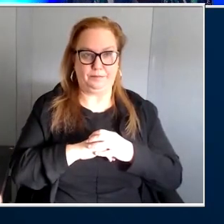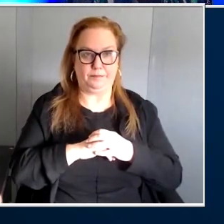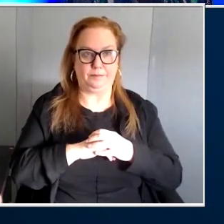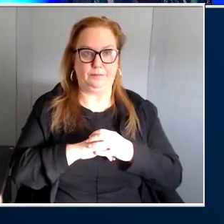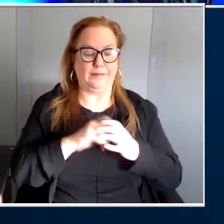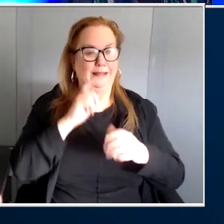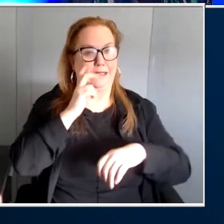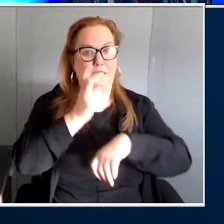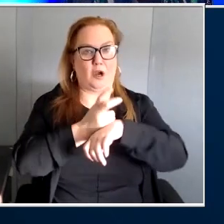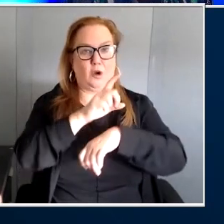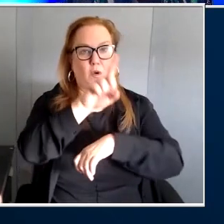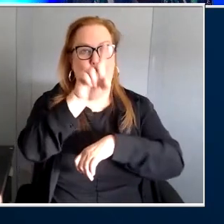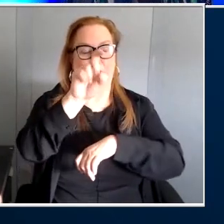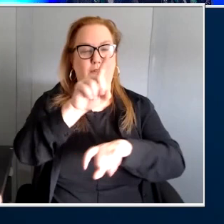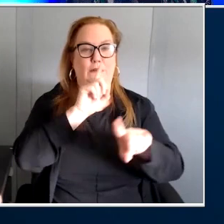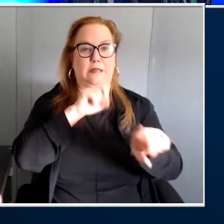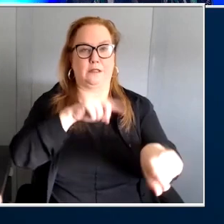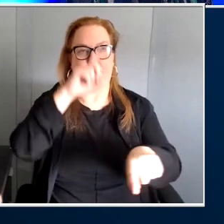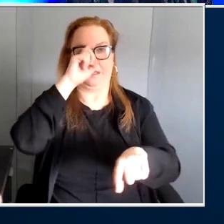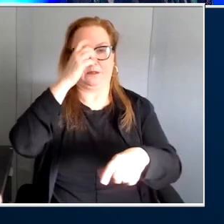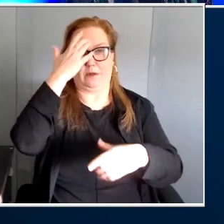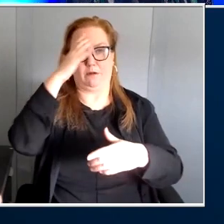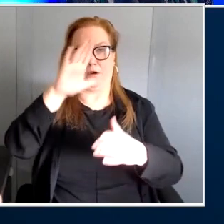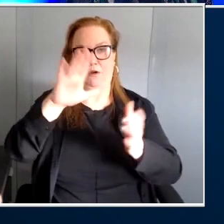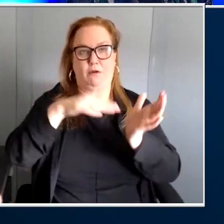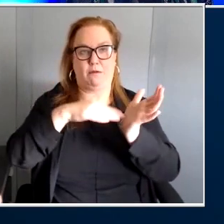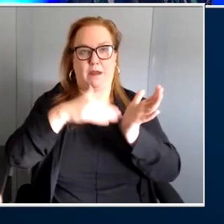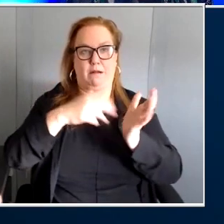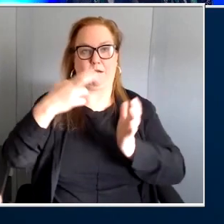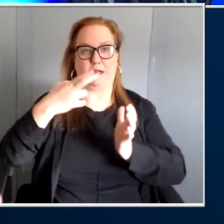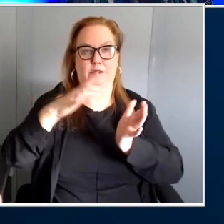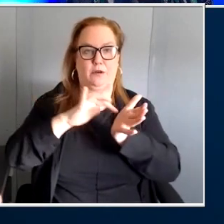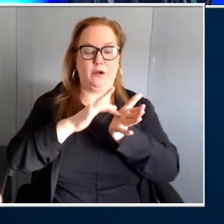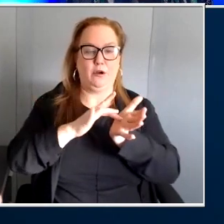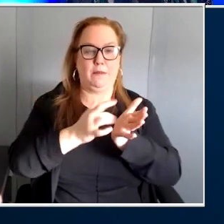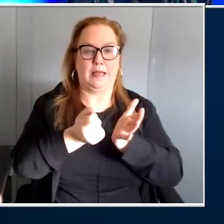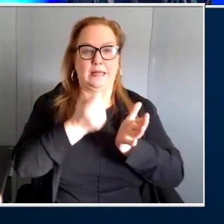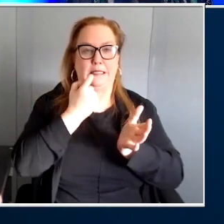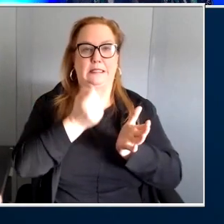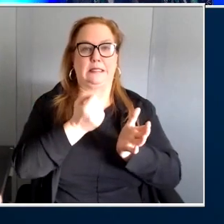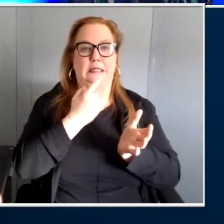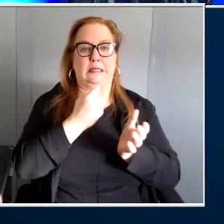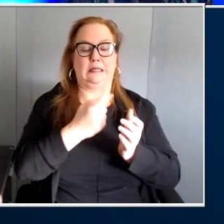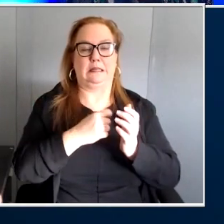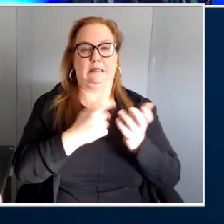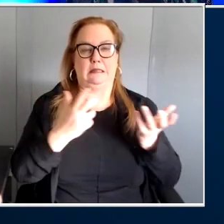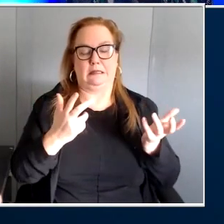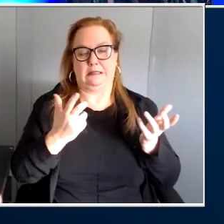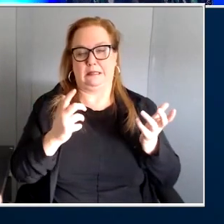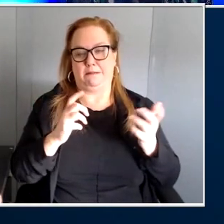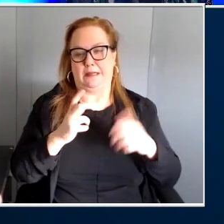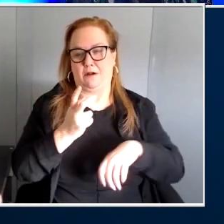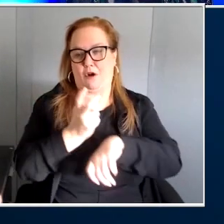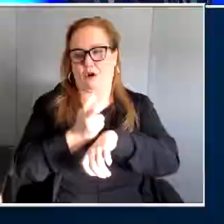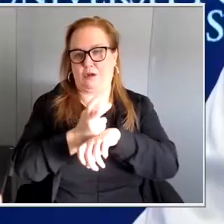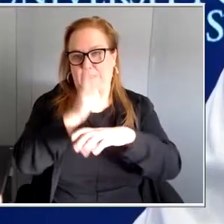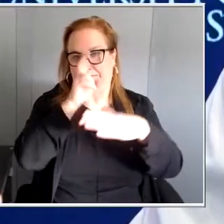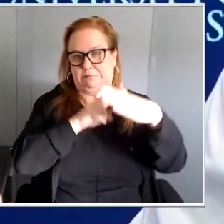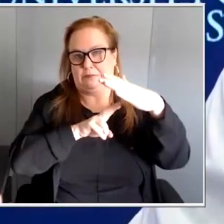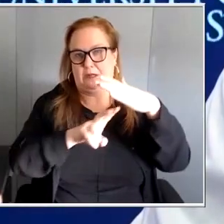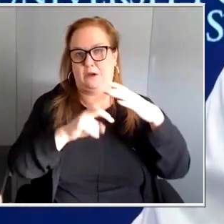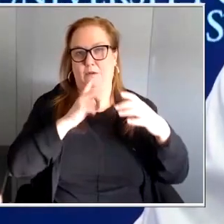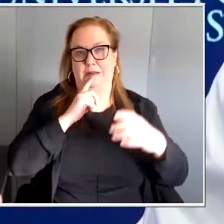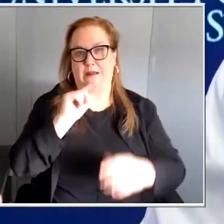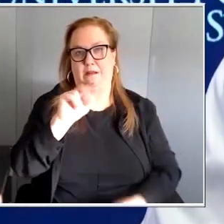question for us to answer because we don't know all your medical history and the medications that you're on, Hawkeye. So it's a little bit hard to say. We tell our transplant